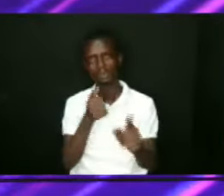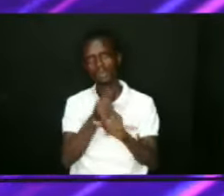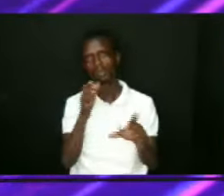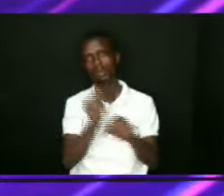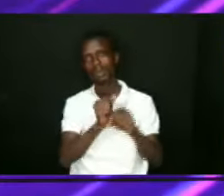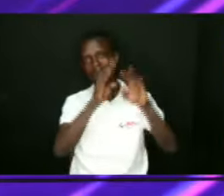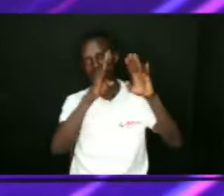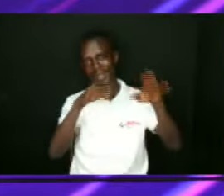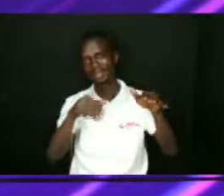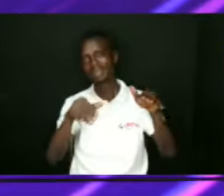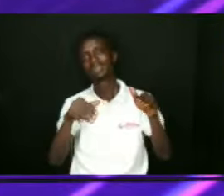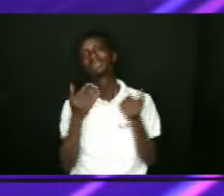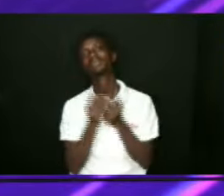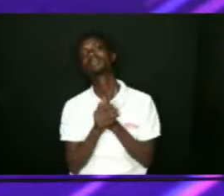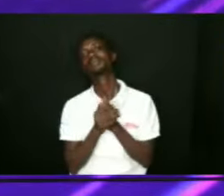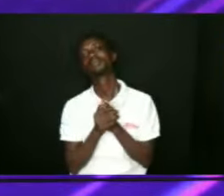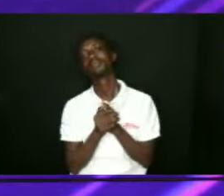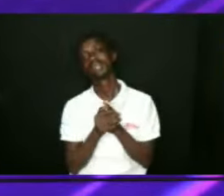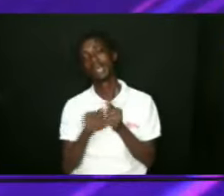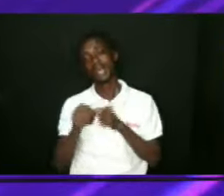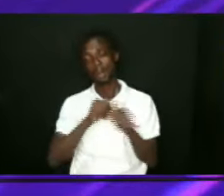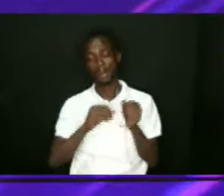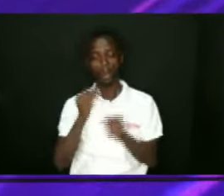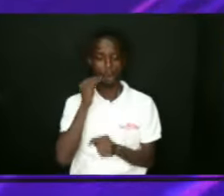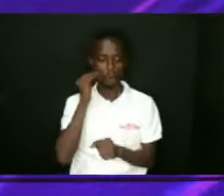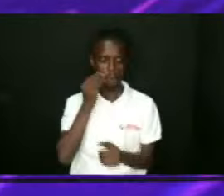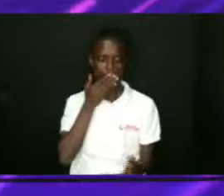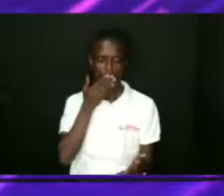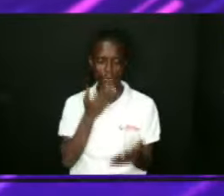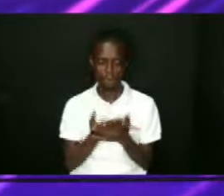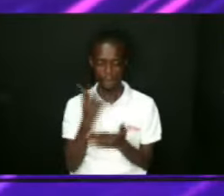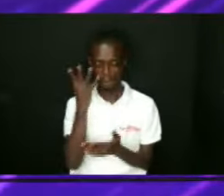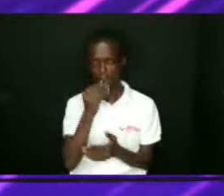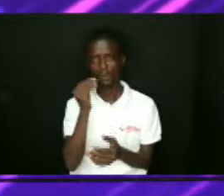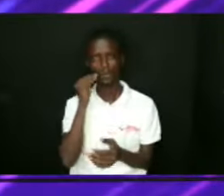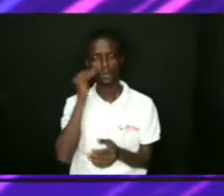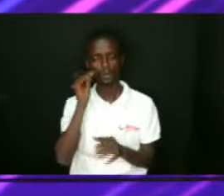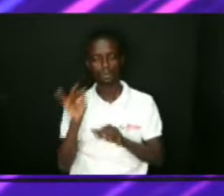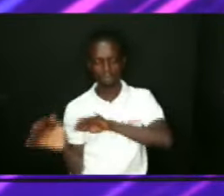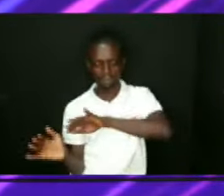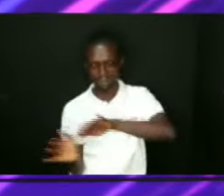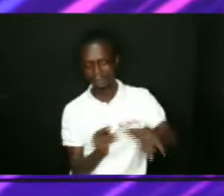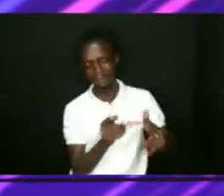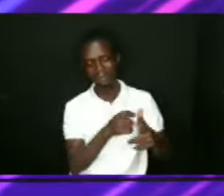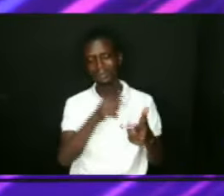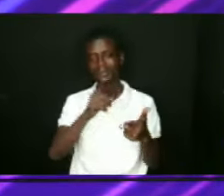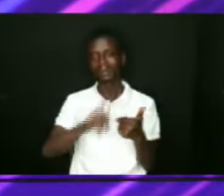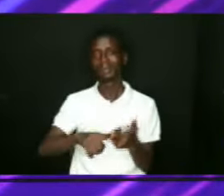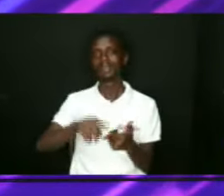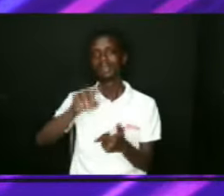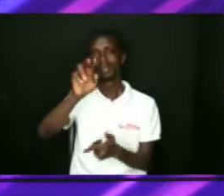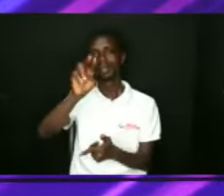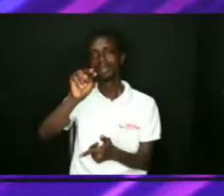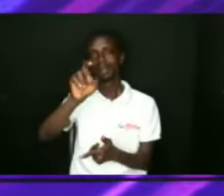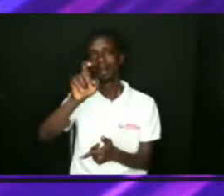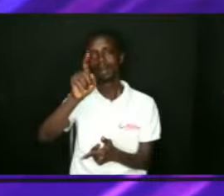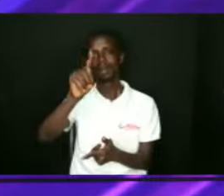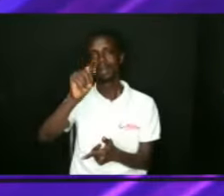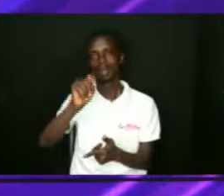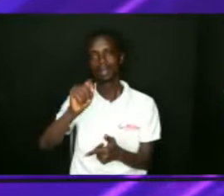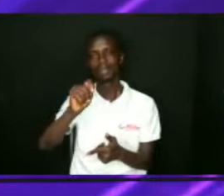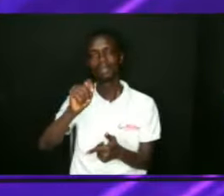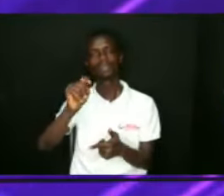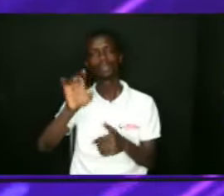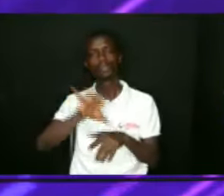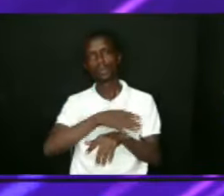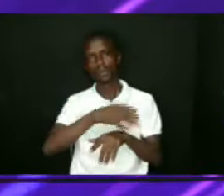out when it comes to homes and luxury homes. We are also sponsored by Next Computers, your home of top-class quality